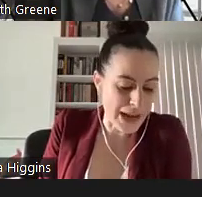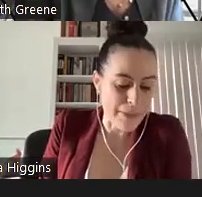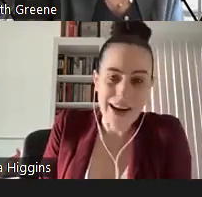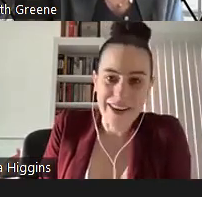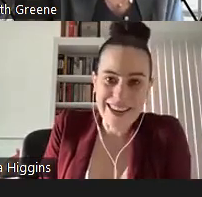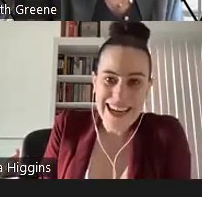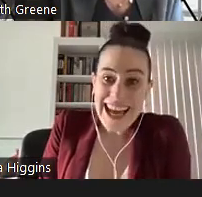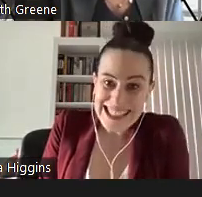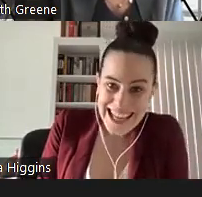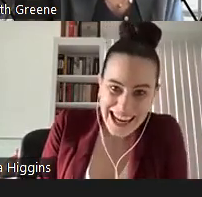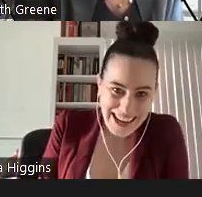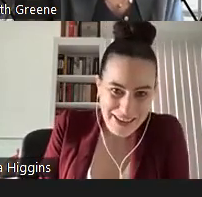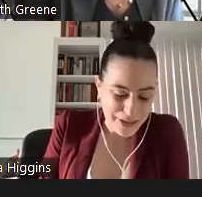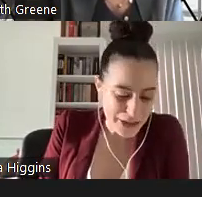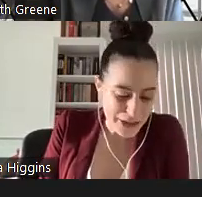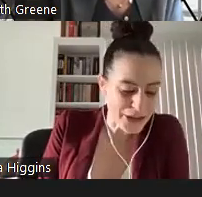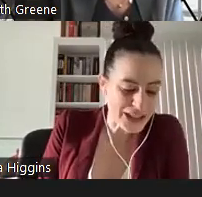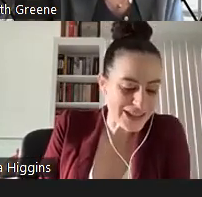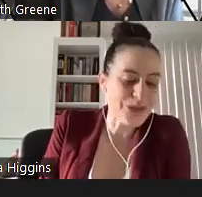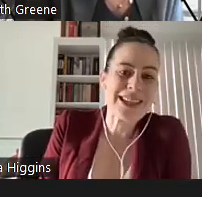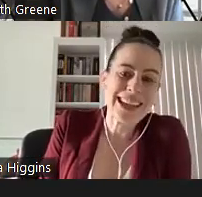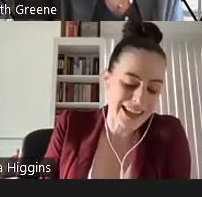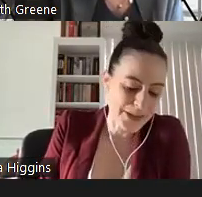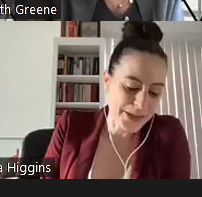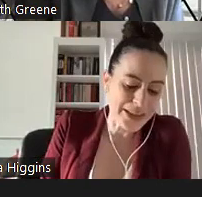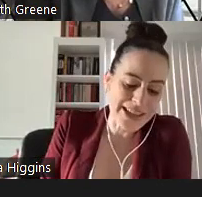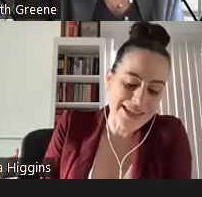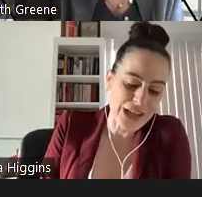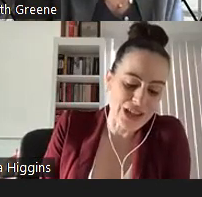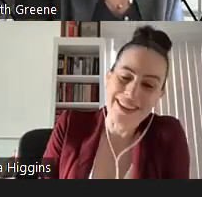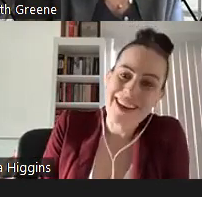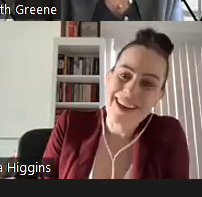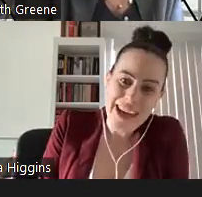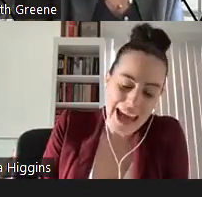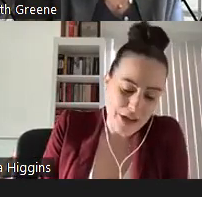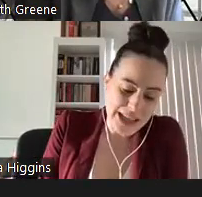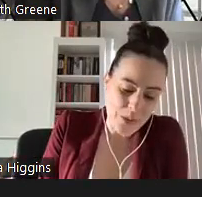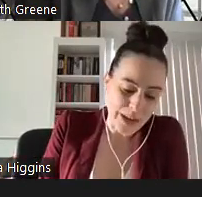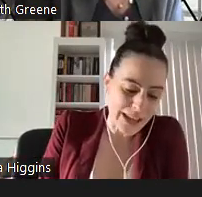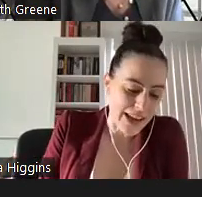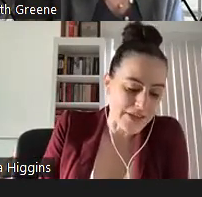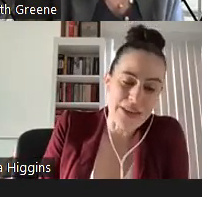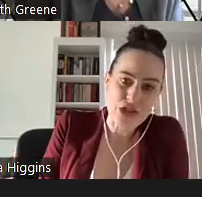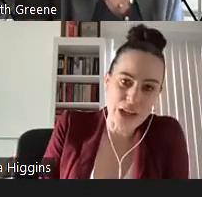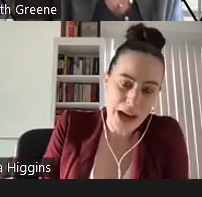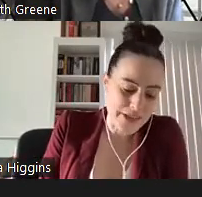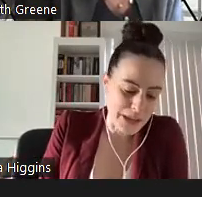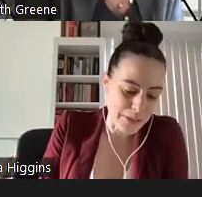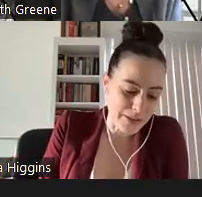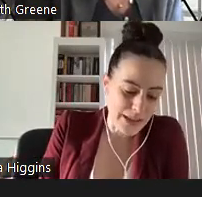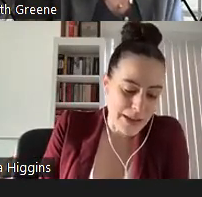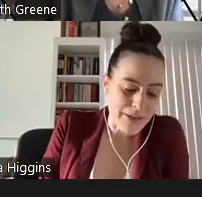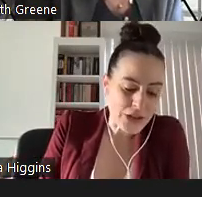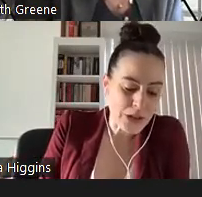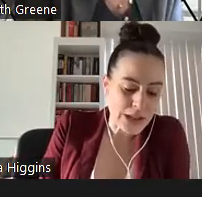of the Roman Empire. And today, we're very fortunate that she'll be taking us through an investigation of the everyday working lives of ancient